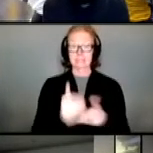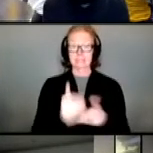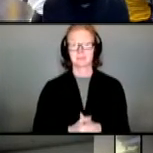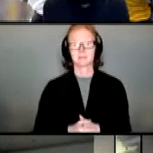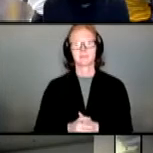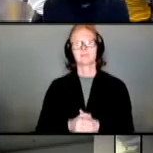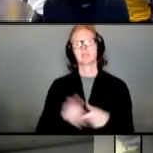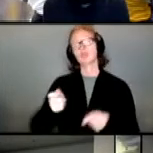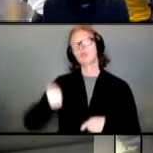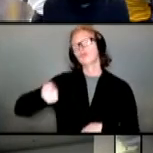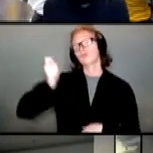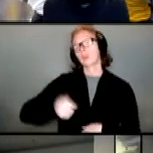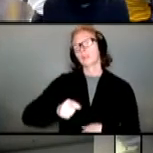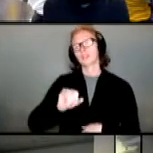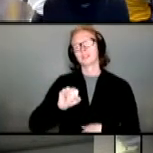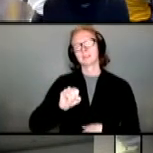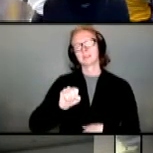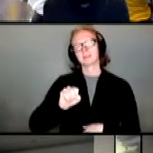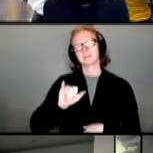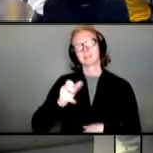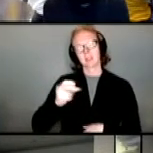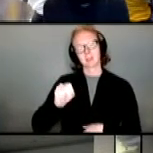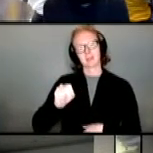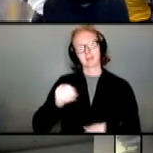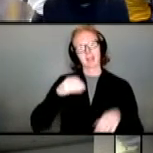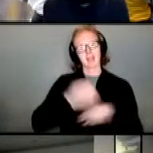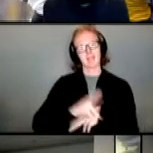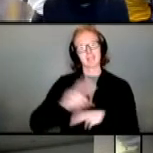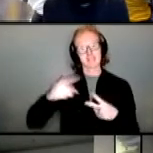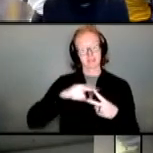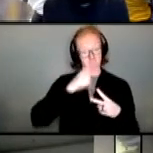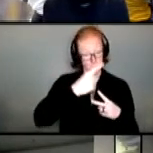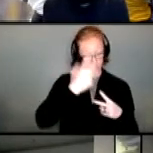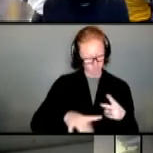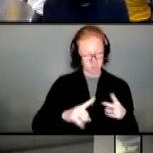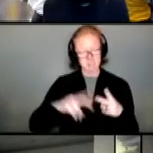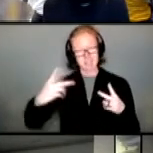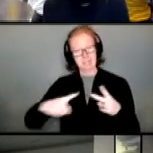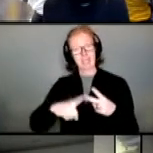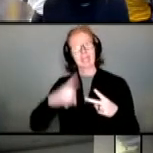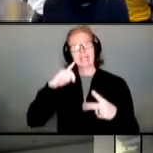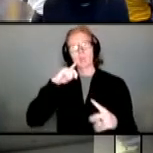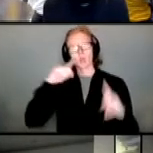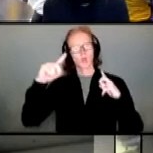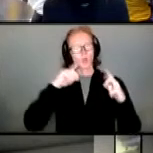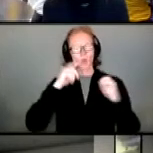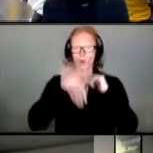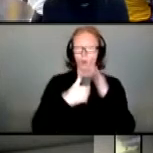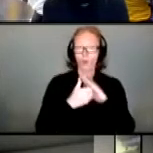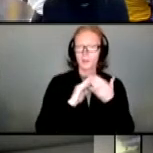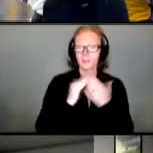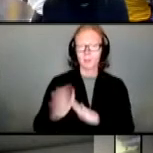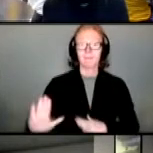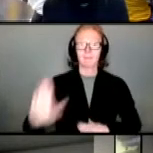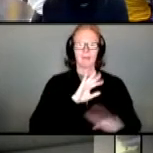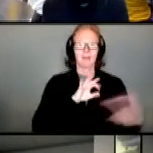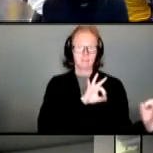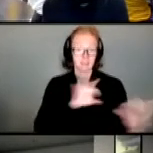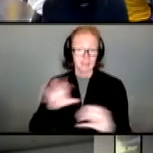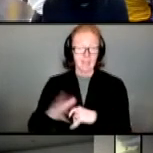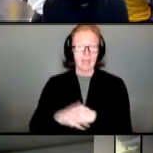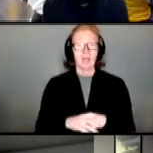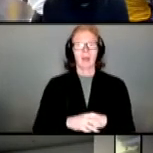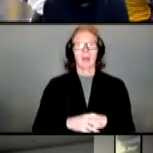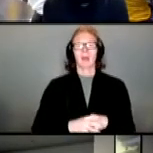the second court hearing, after listening to community members and the